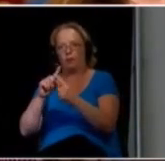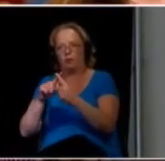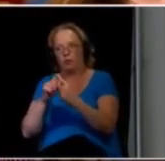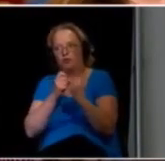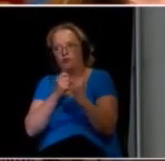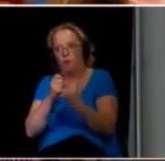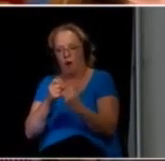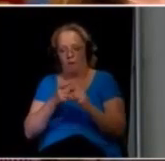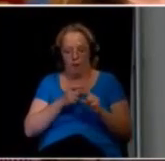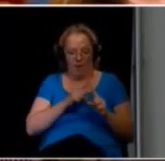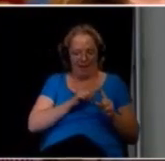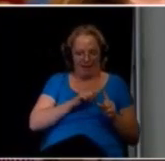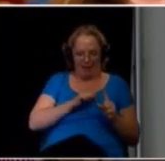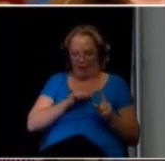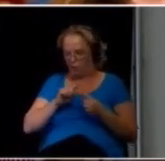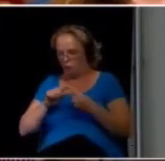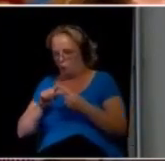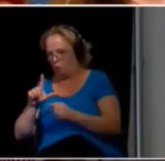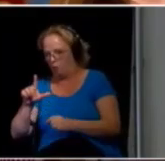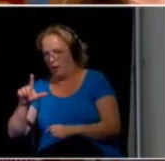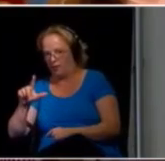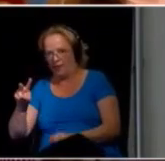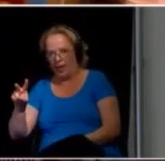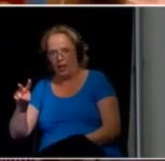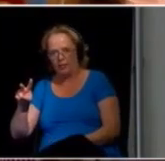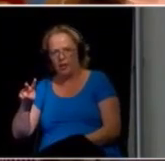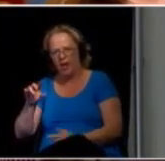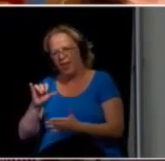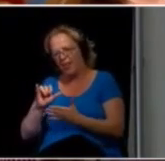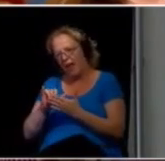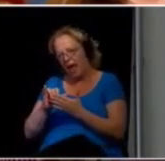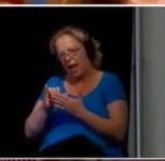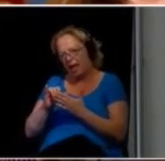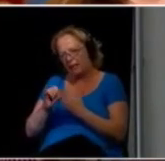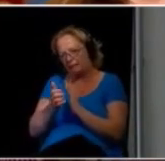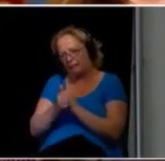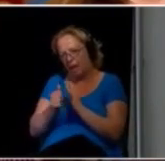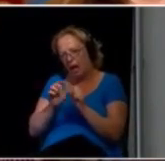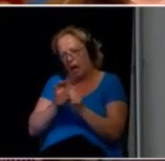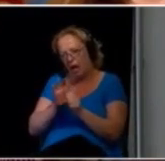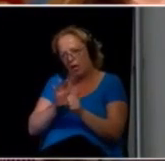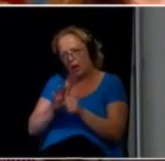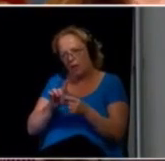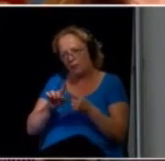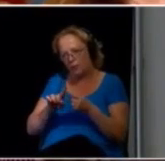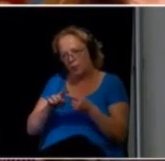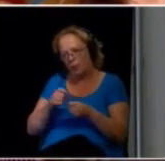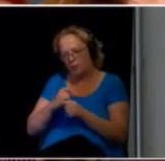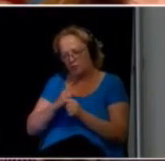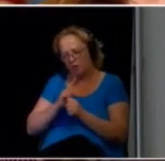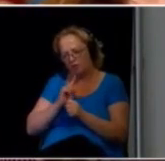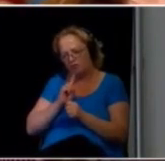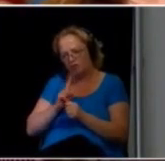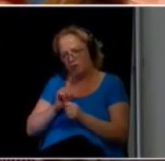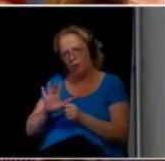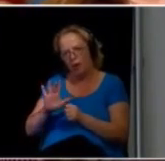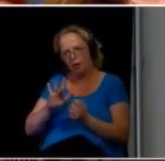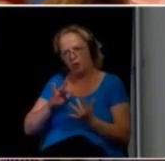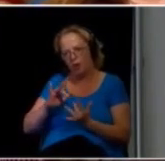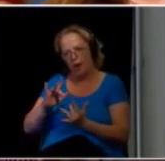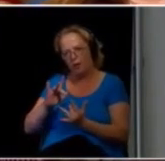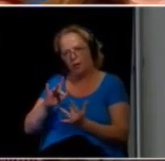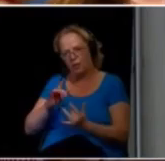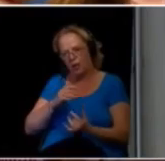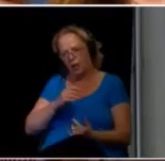to Vegas, if autopilot will be good enough to really ensure their safe travels over the road and on the